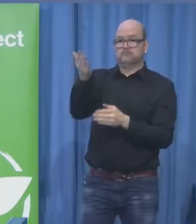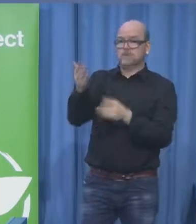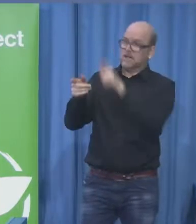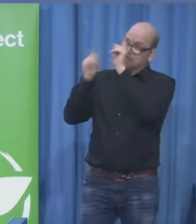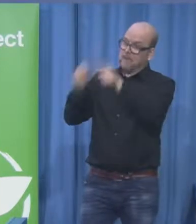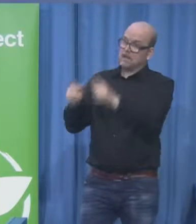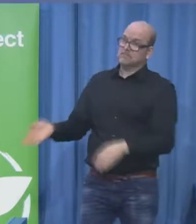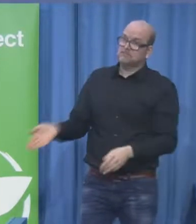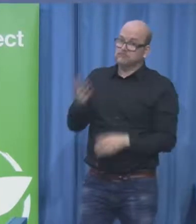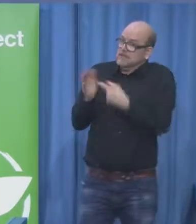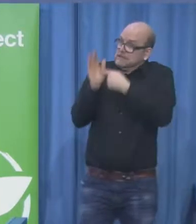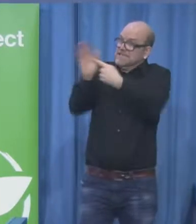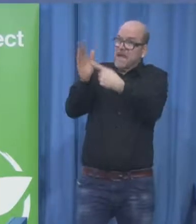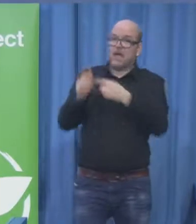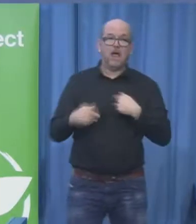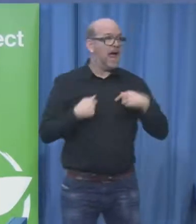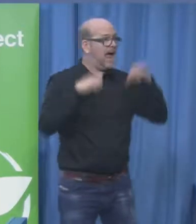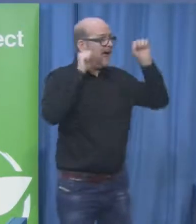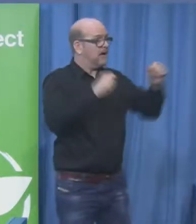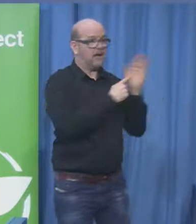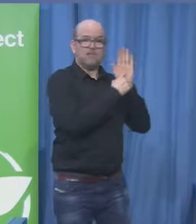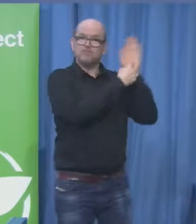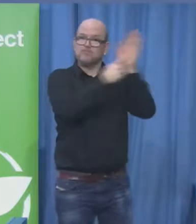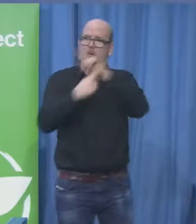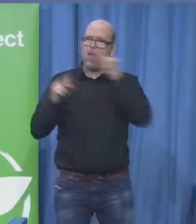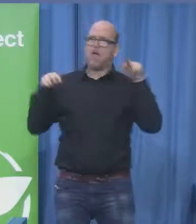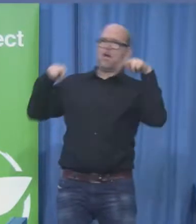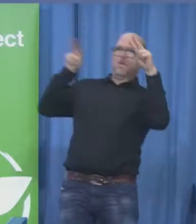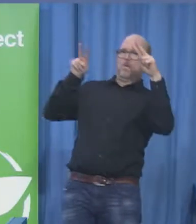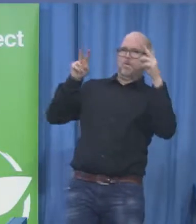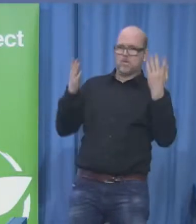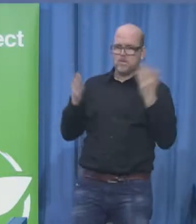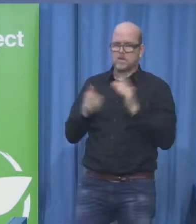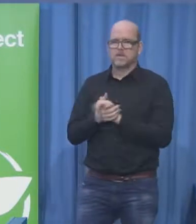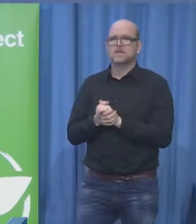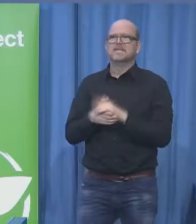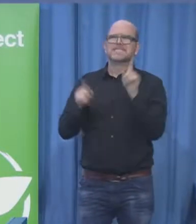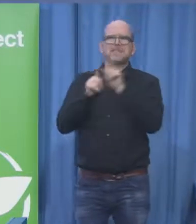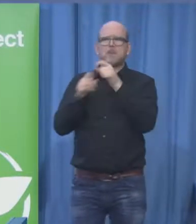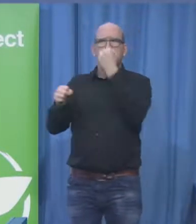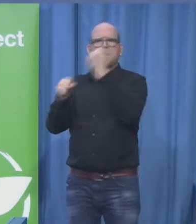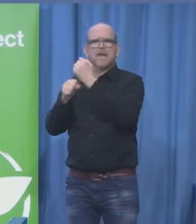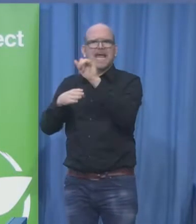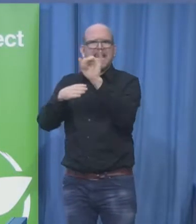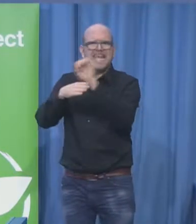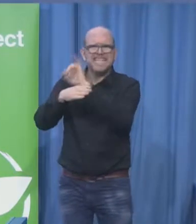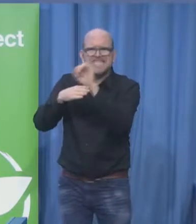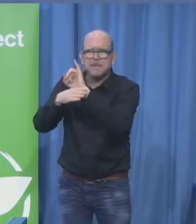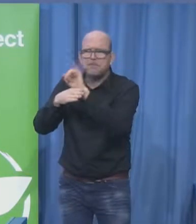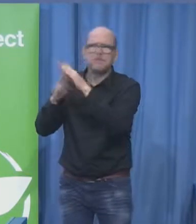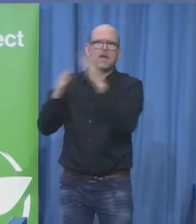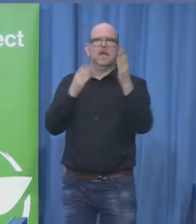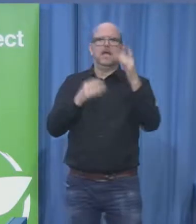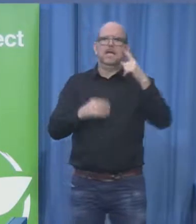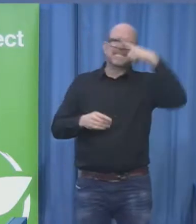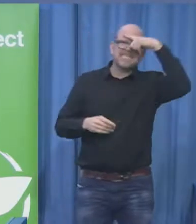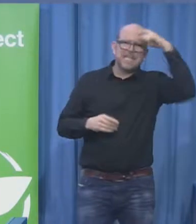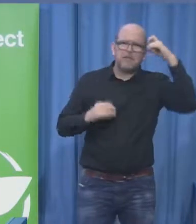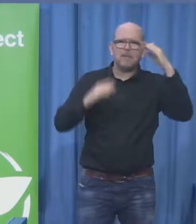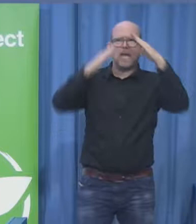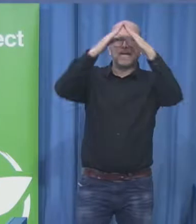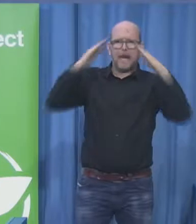for self-employment of disabled women are the way to advance their economic inclusion. The smartphone exclusion